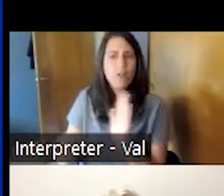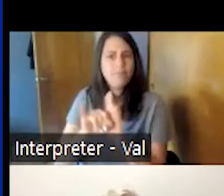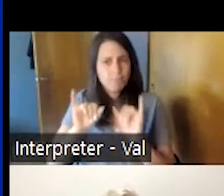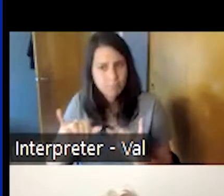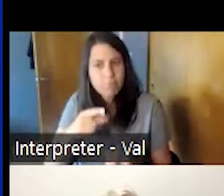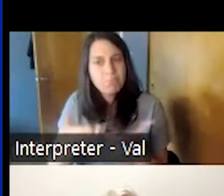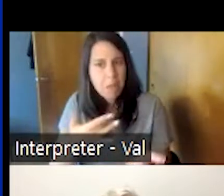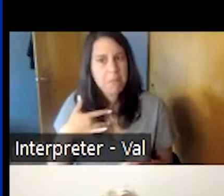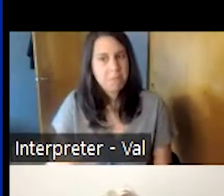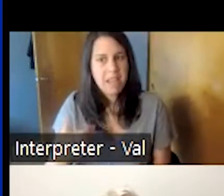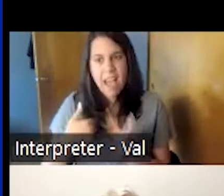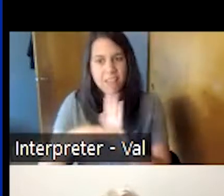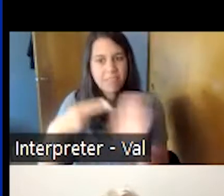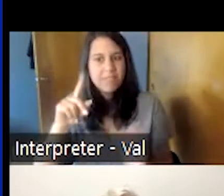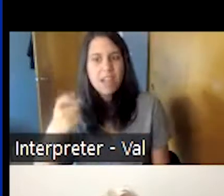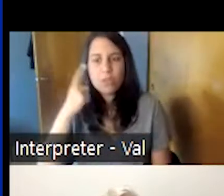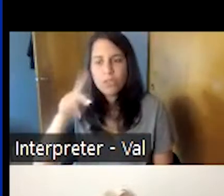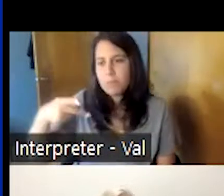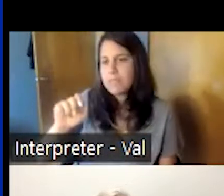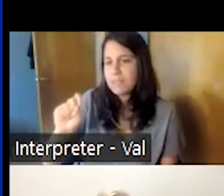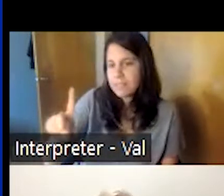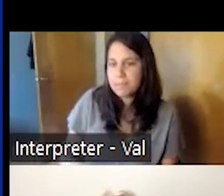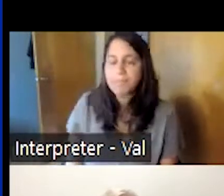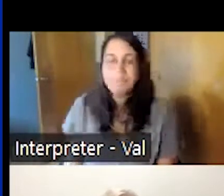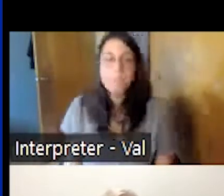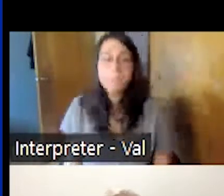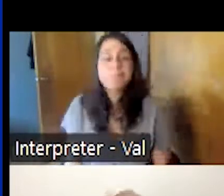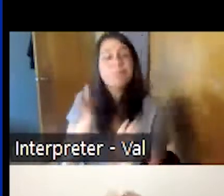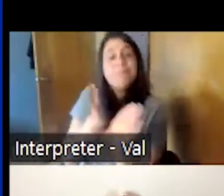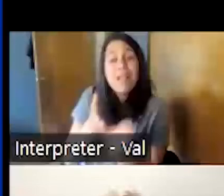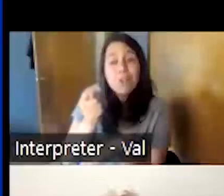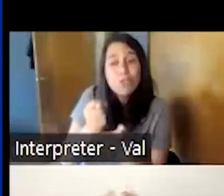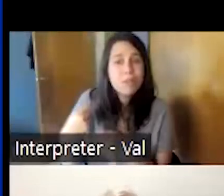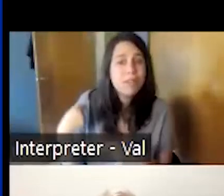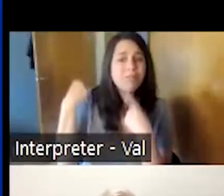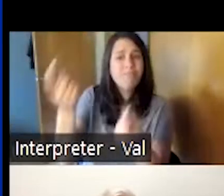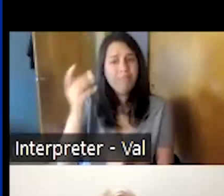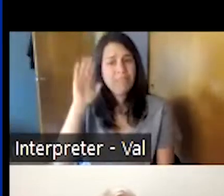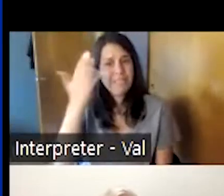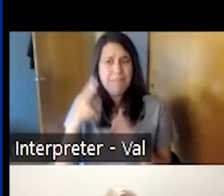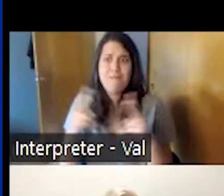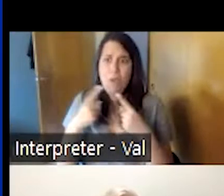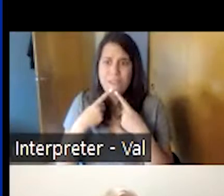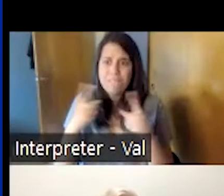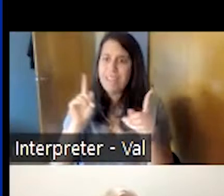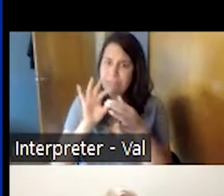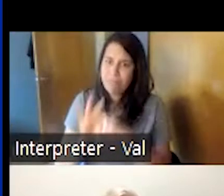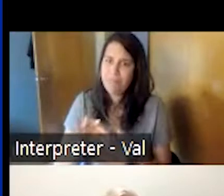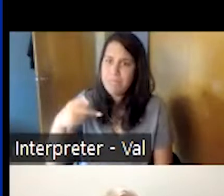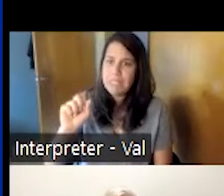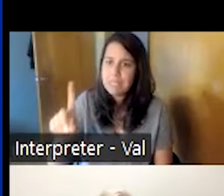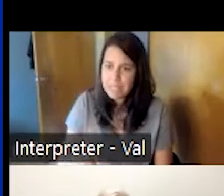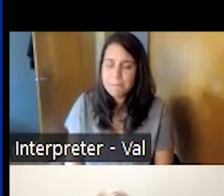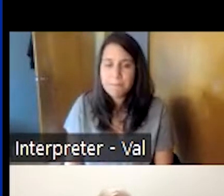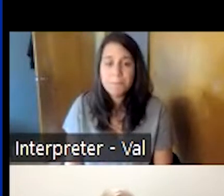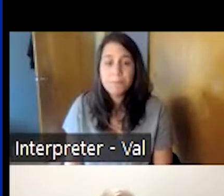diagnosis of post-traumatic stress disorder. Psychological treatments have been shown to be very effective in the treatment of post-traumatic stress disorder,